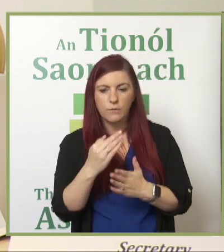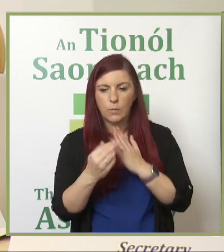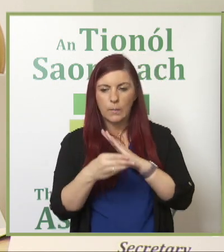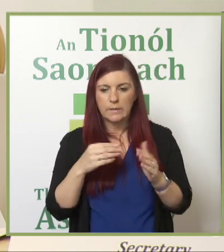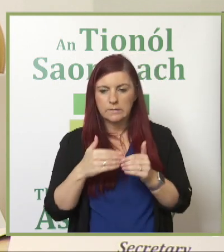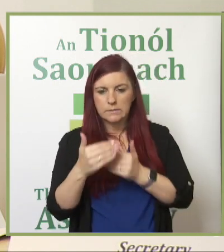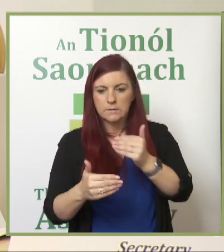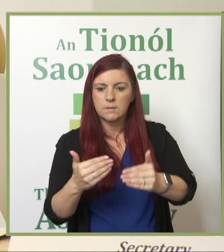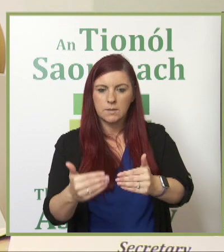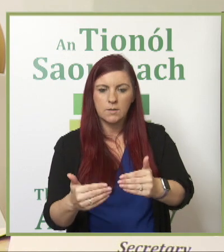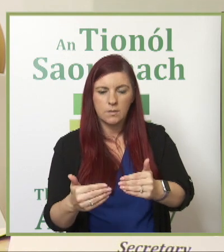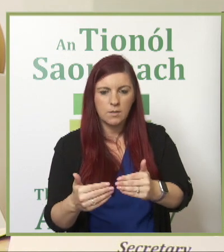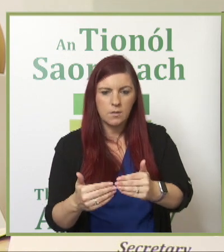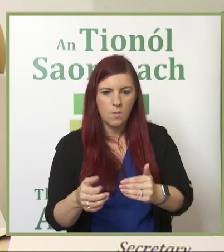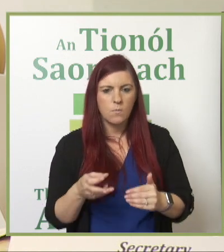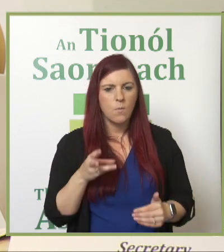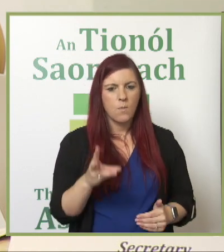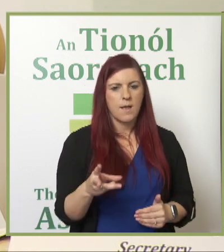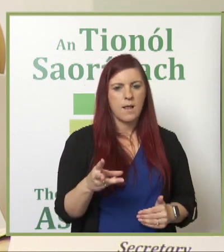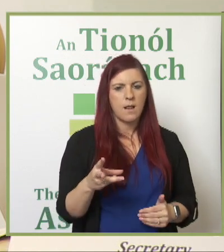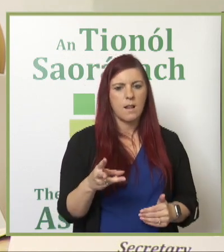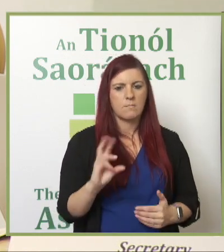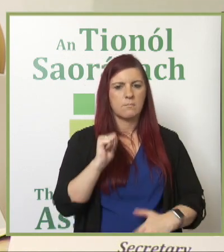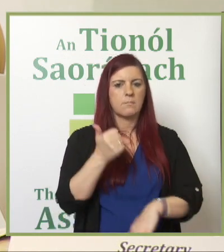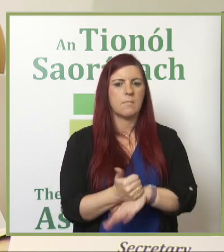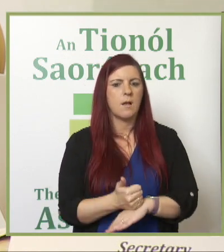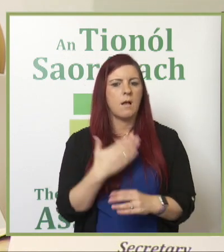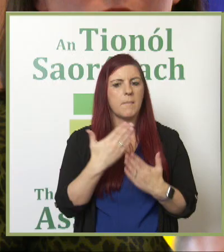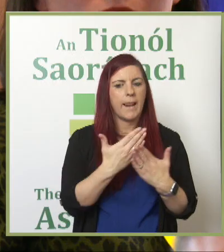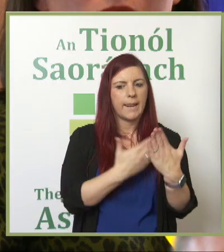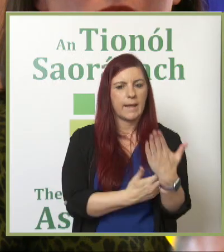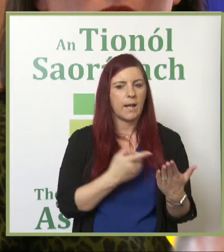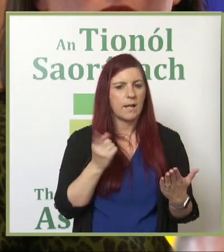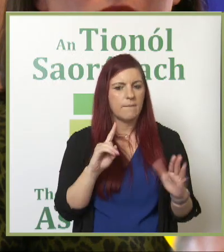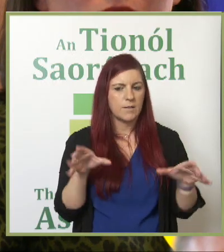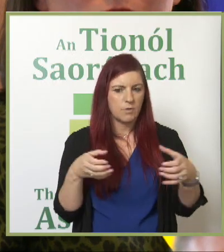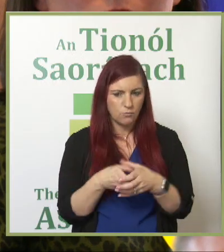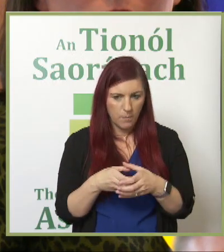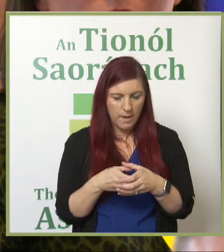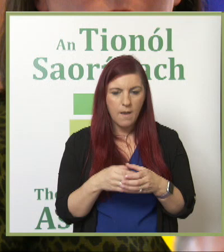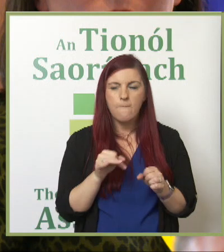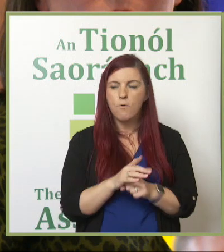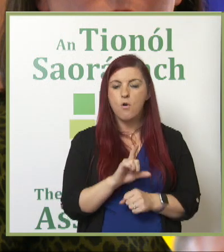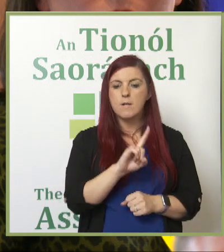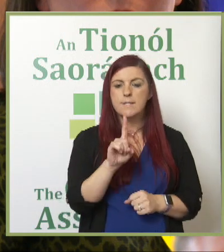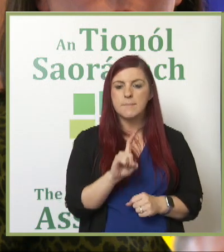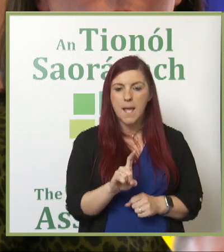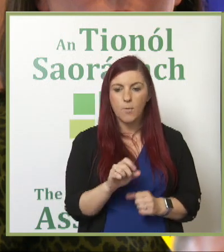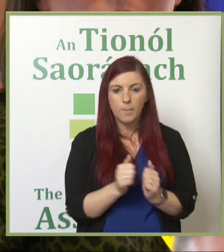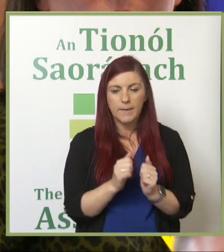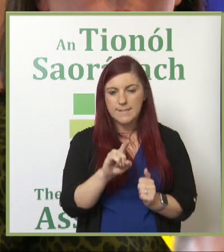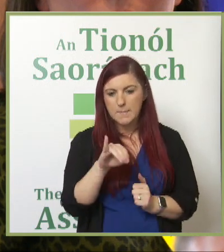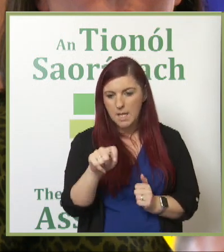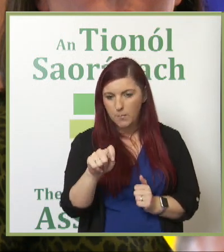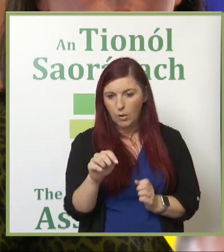through the process, we have in place a legal advisory group. And in our September meetings, we'll be looking at the whole issue